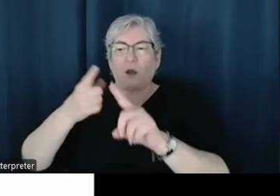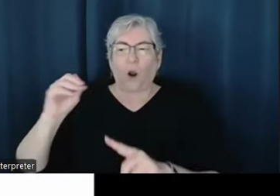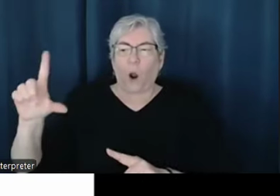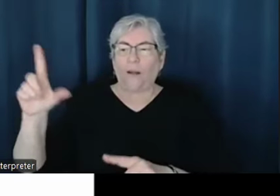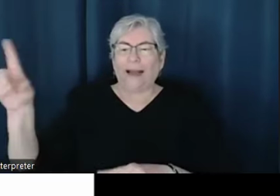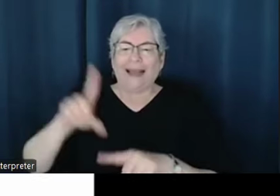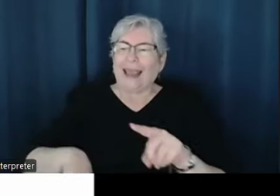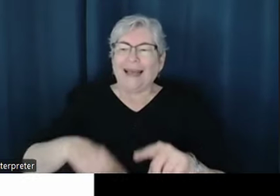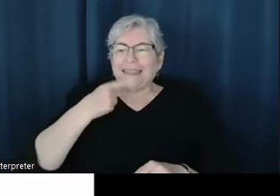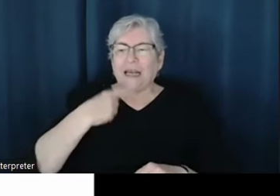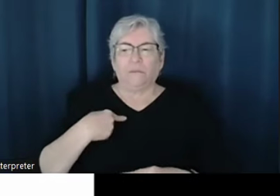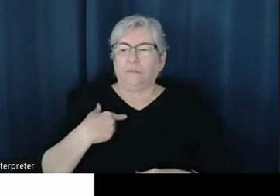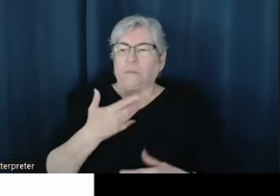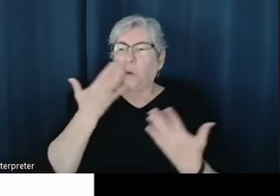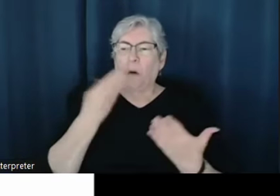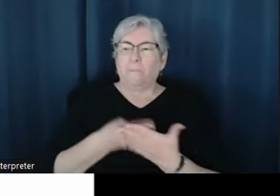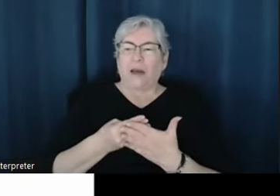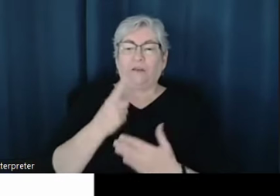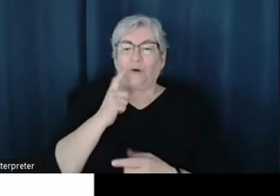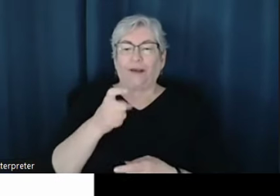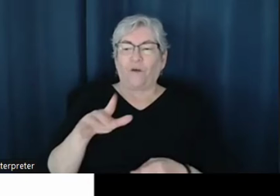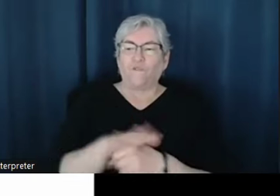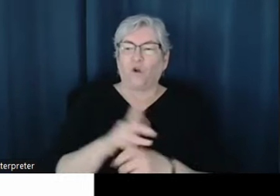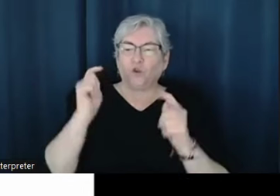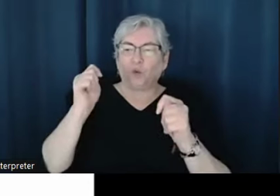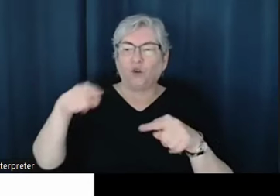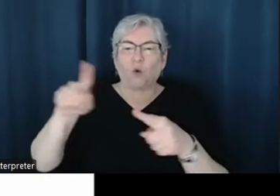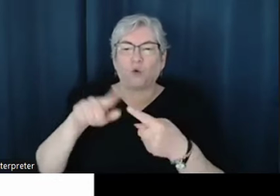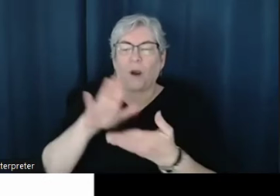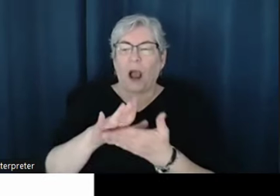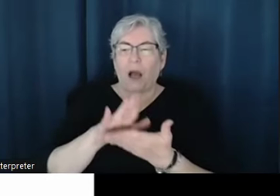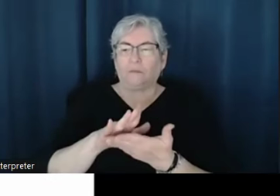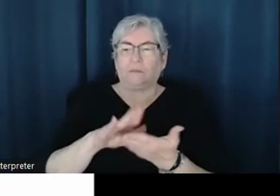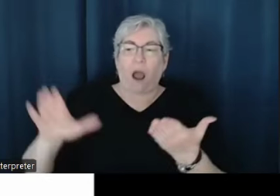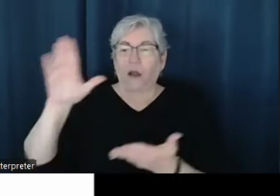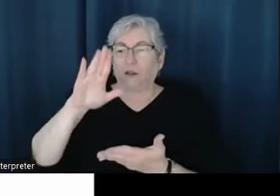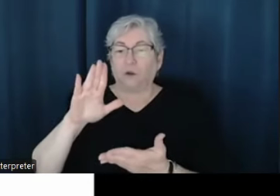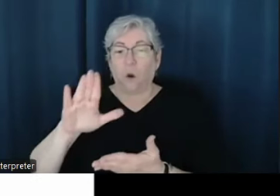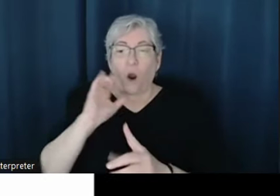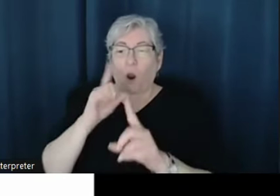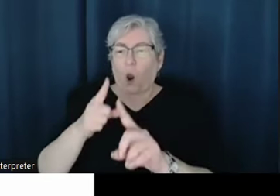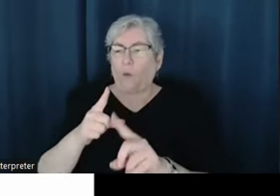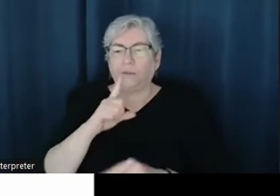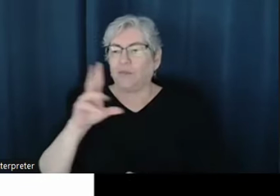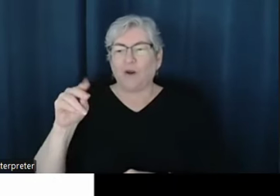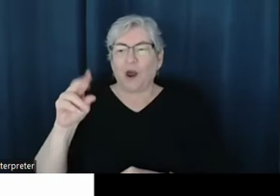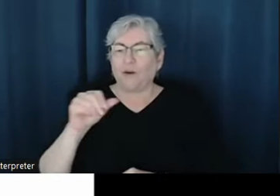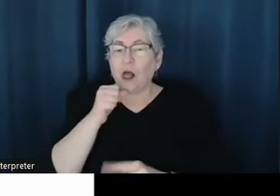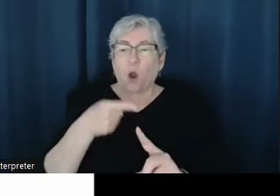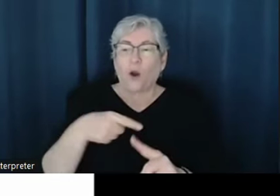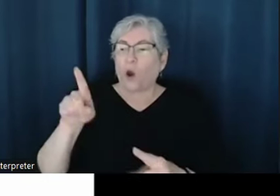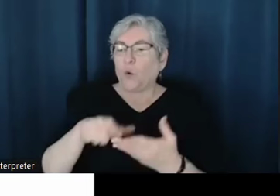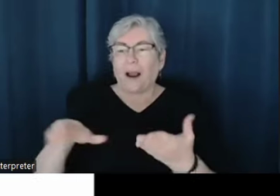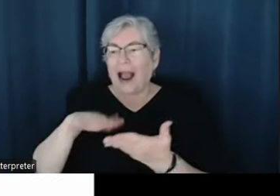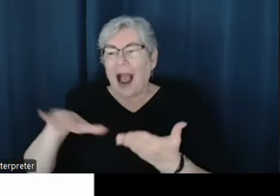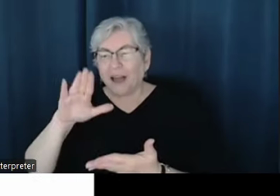say, well, we don't have enough money to give you your full tuition to go to college, even though that's your goal. The goal is not to go to college. The goal is to go to